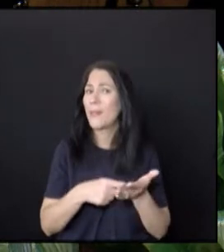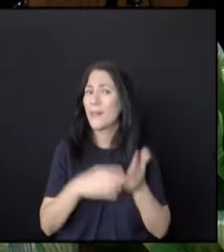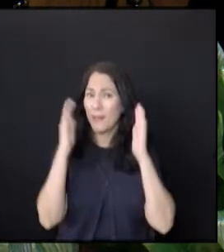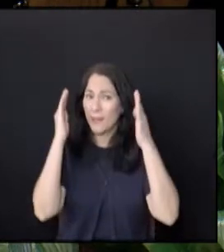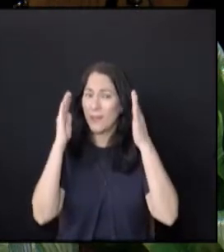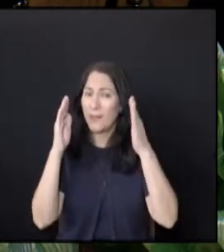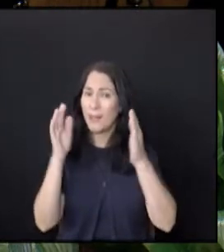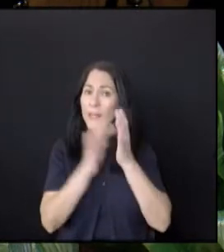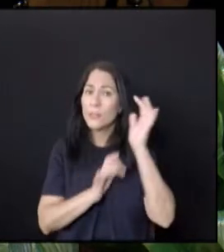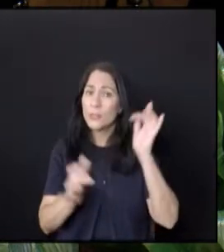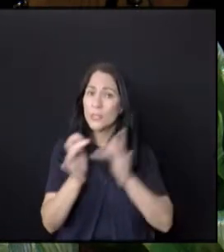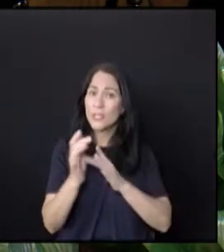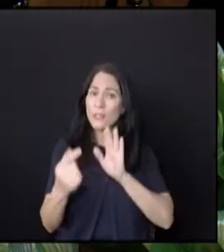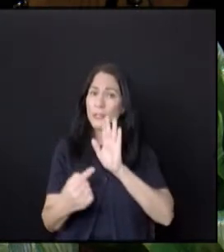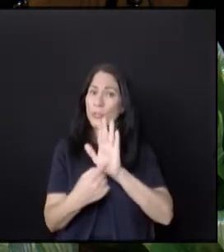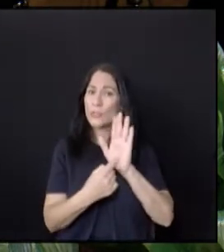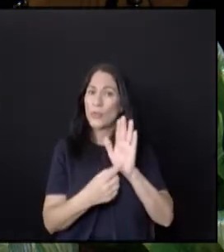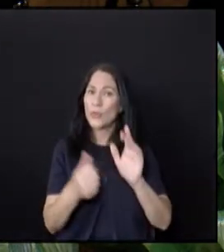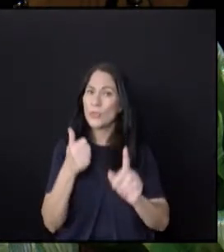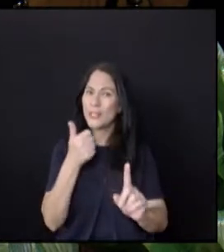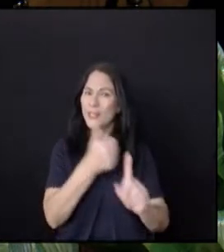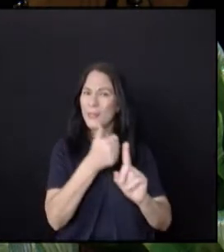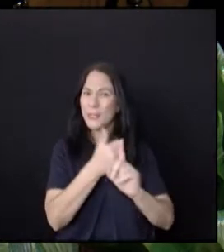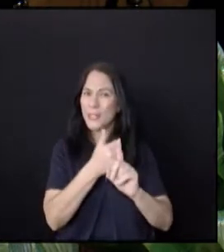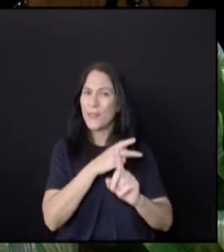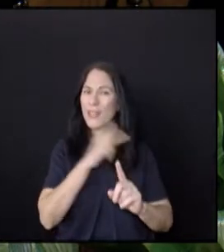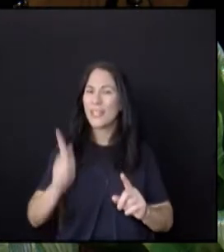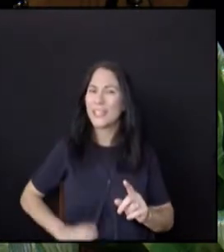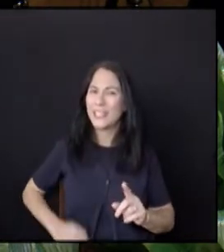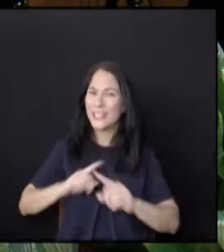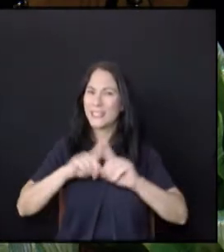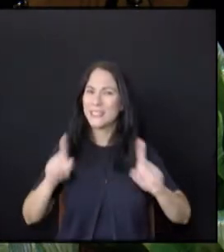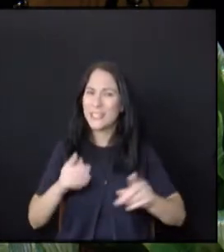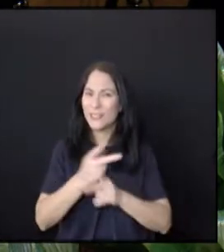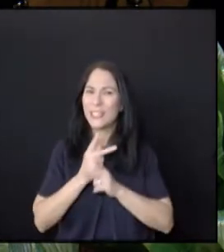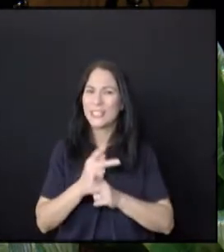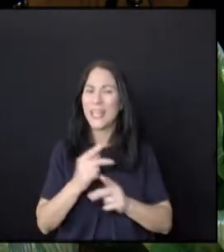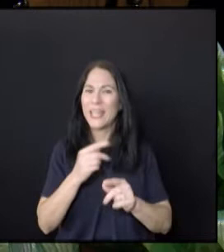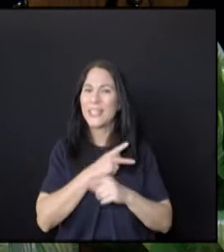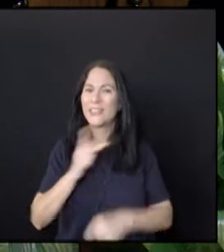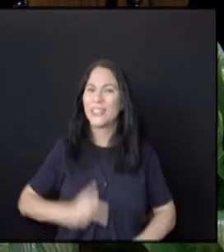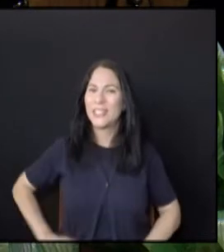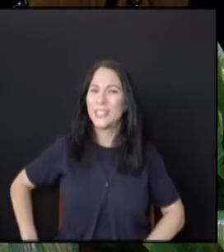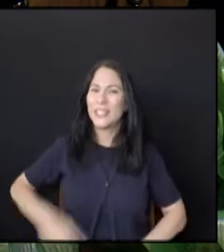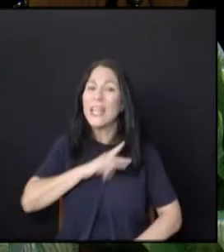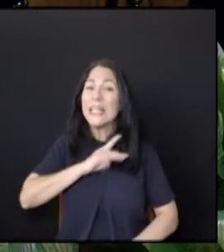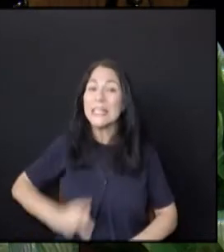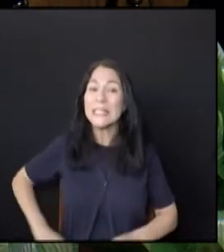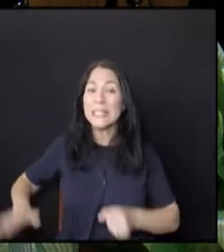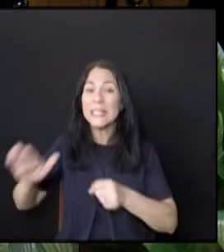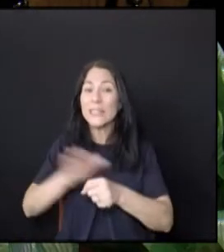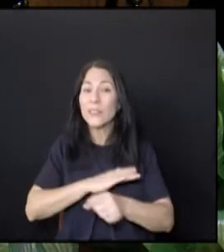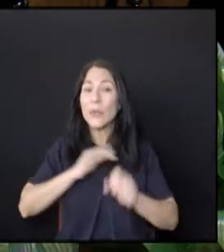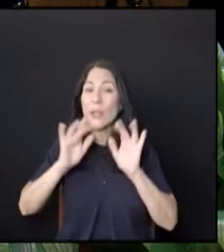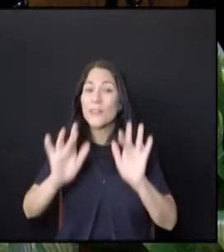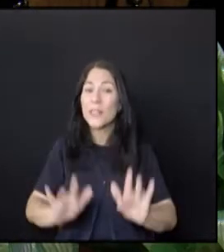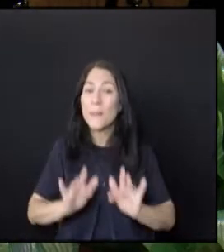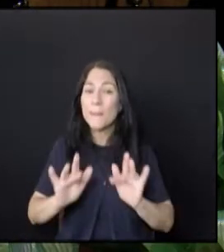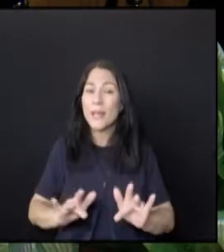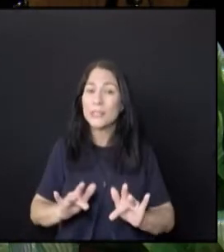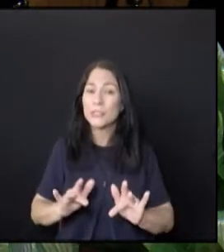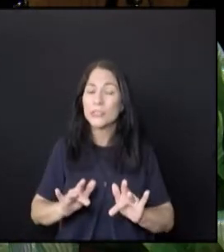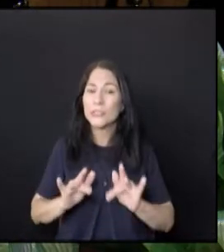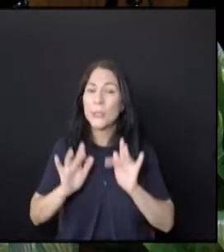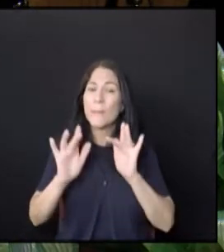shows himself a king, a different kind of king, a king of compassion who is ushering in a kingdom of